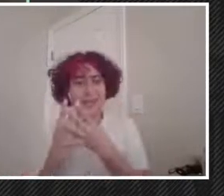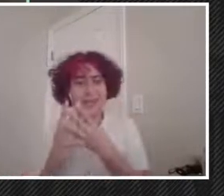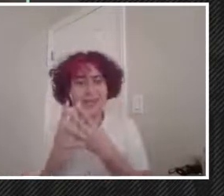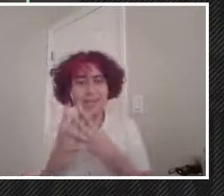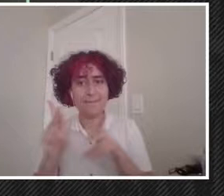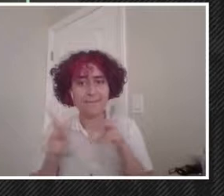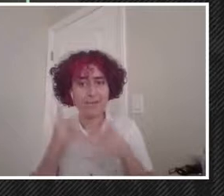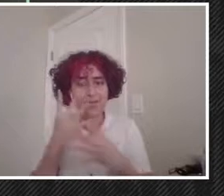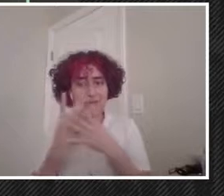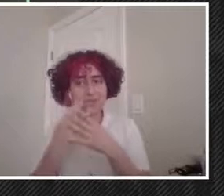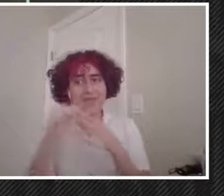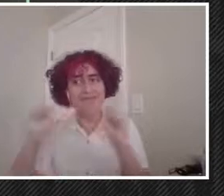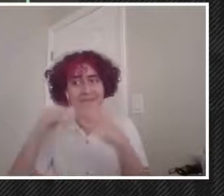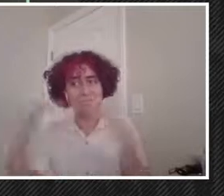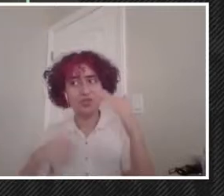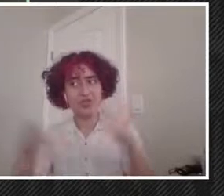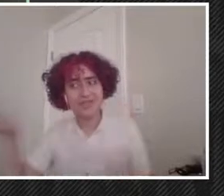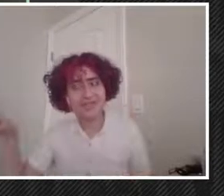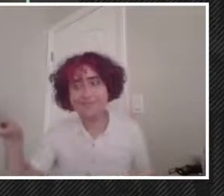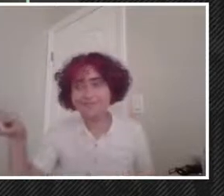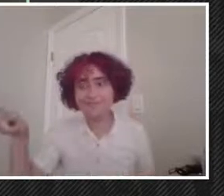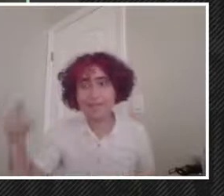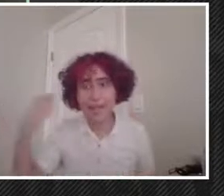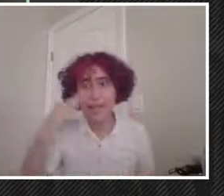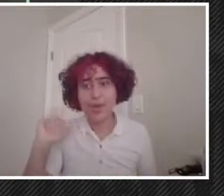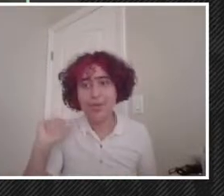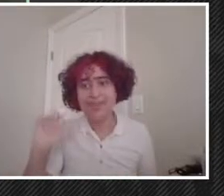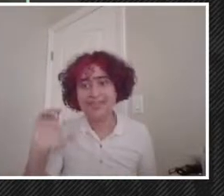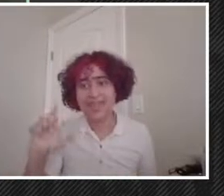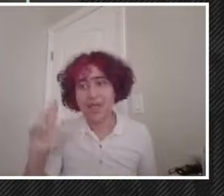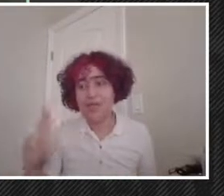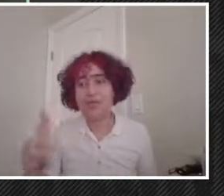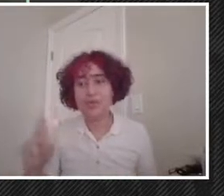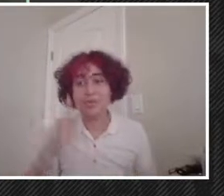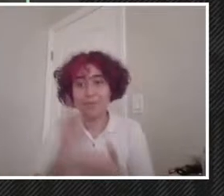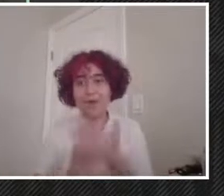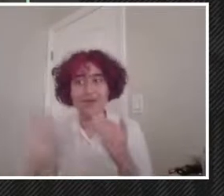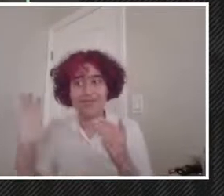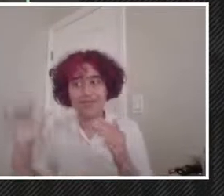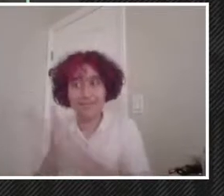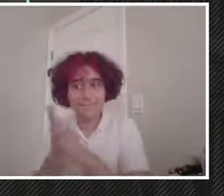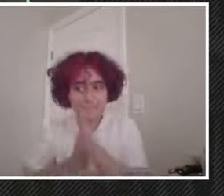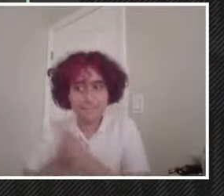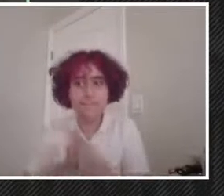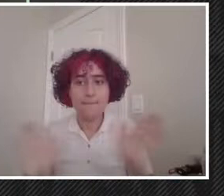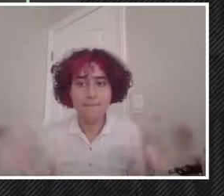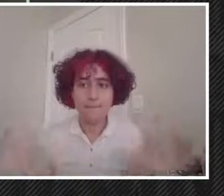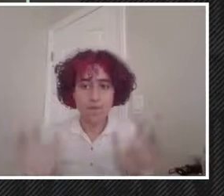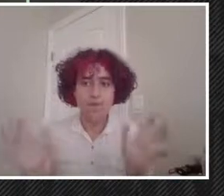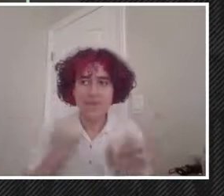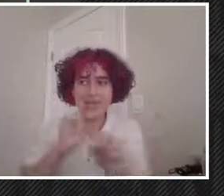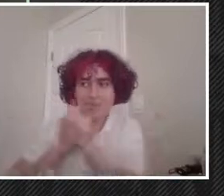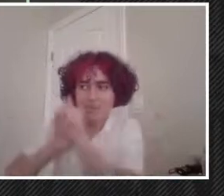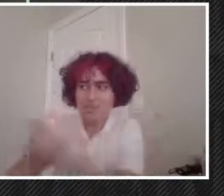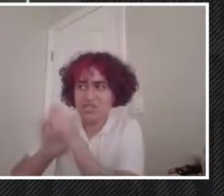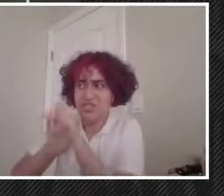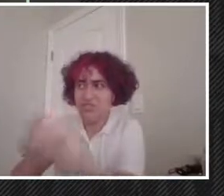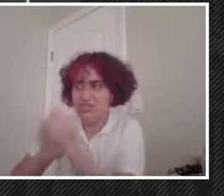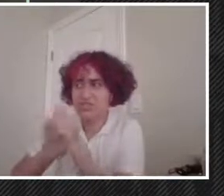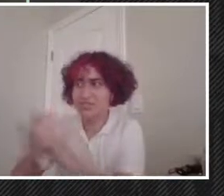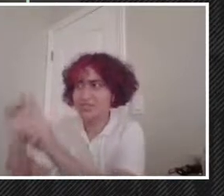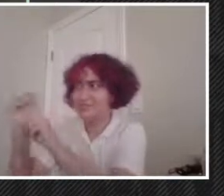the ACLU is part of that movement, part of that drumbeat of pressuring Biden to use his